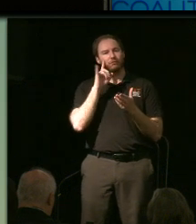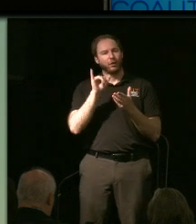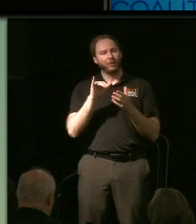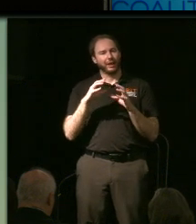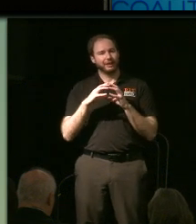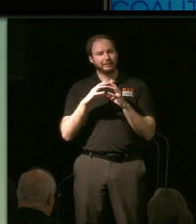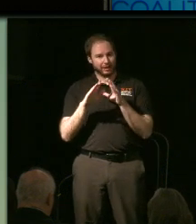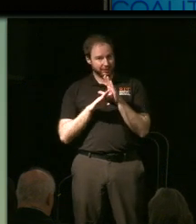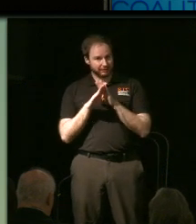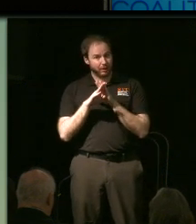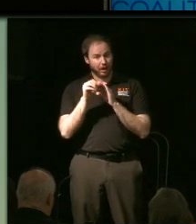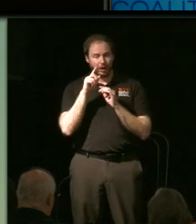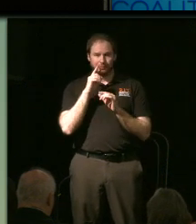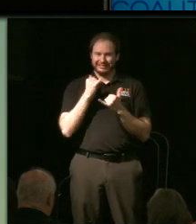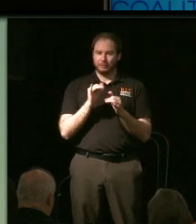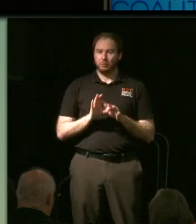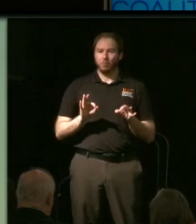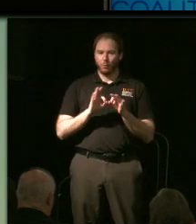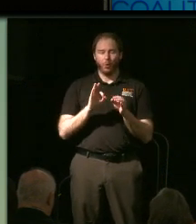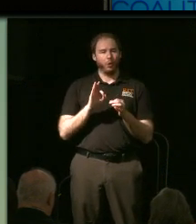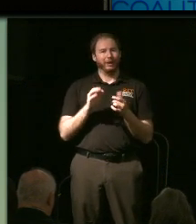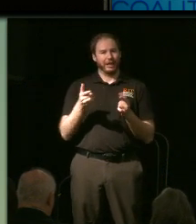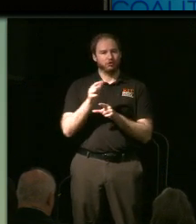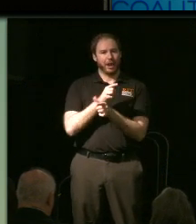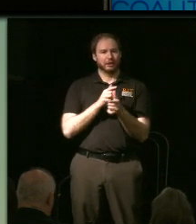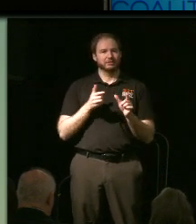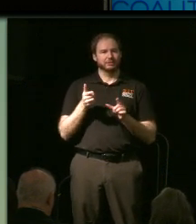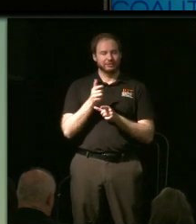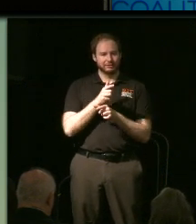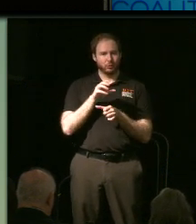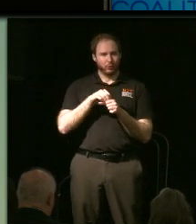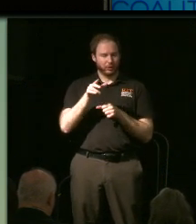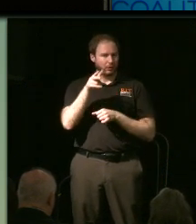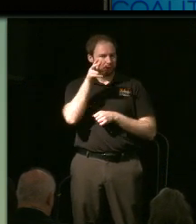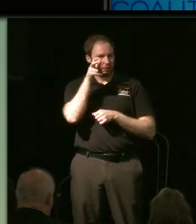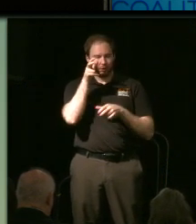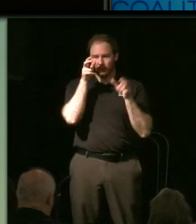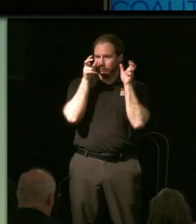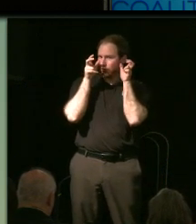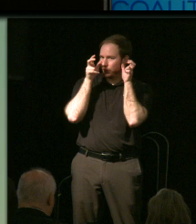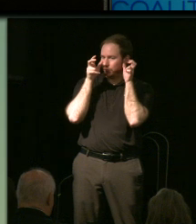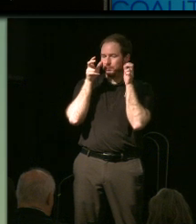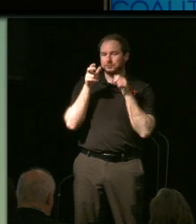they interact with each other in both the photoreceptors and in the inner ear.